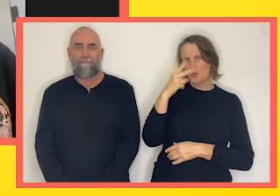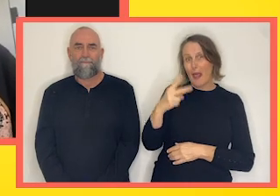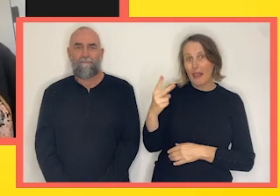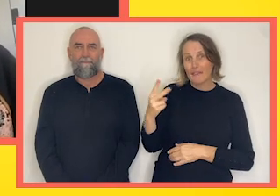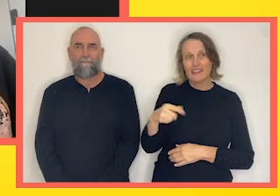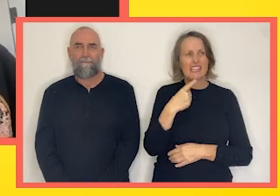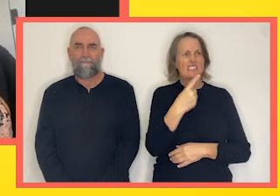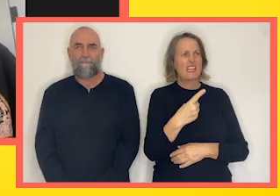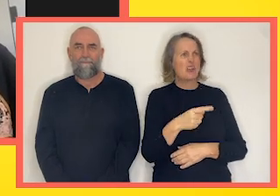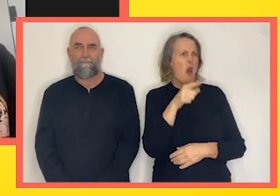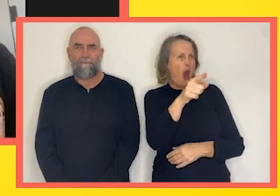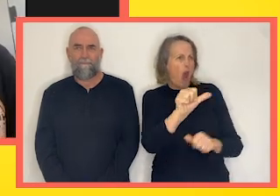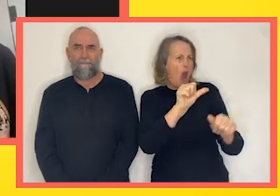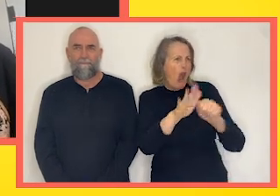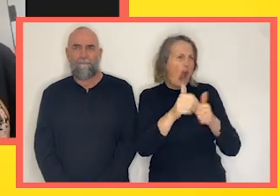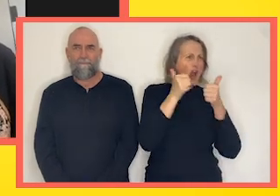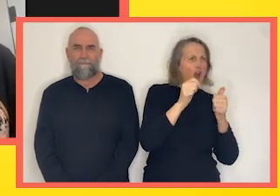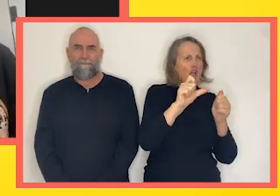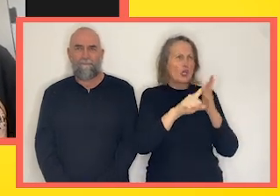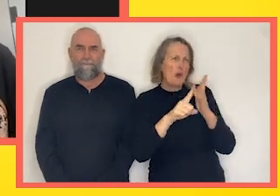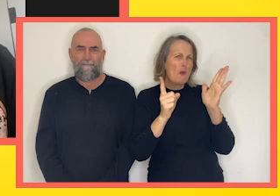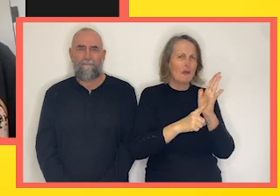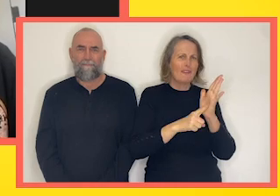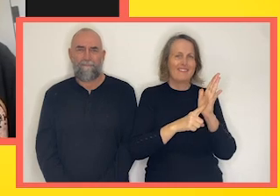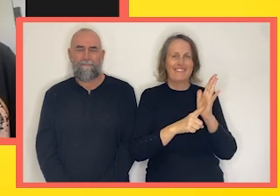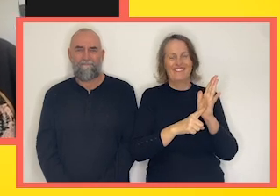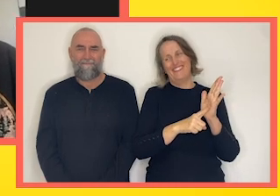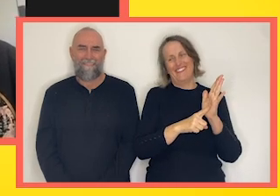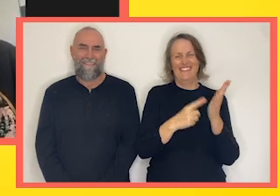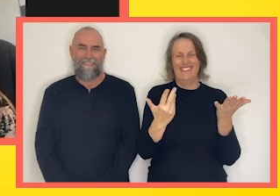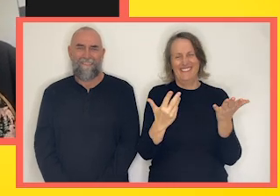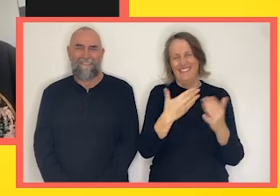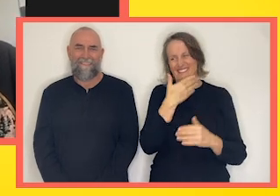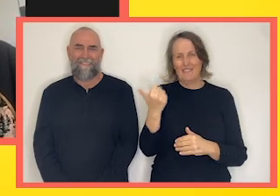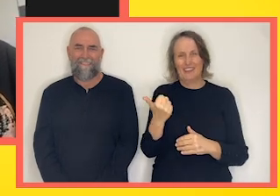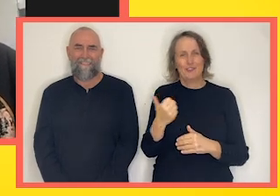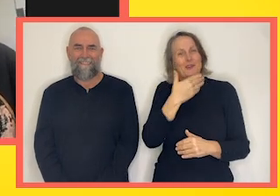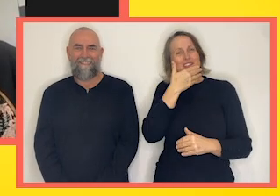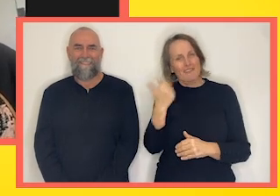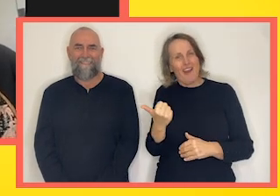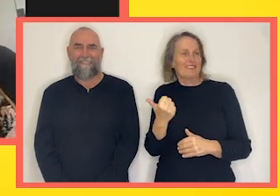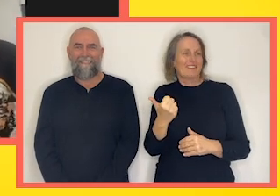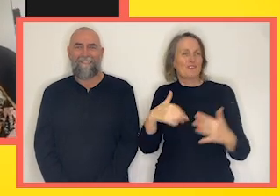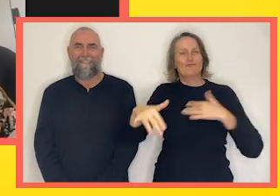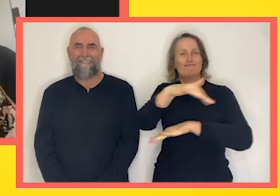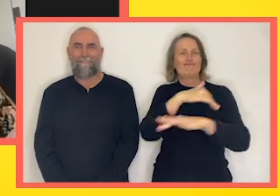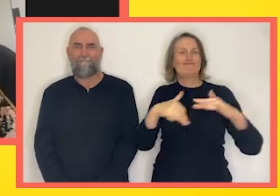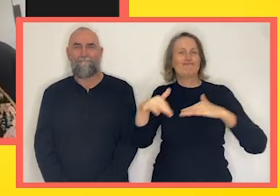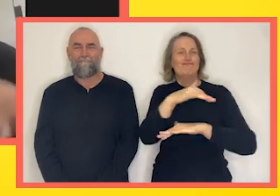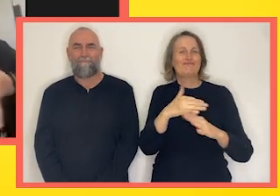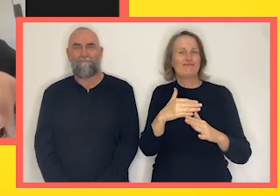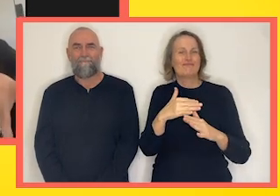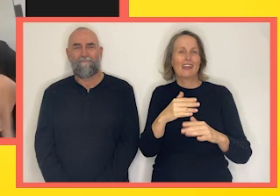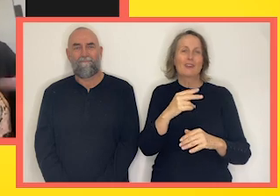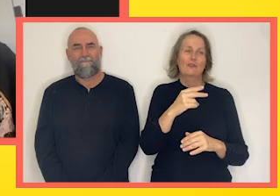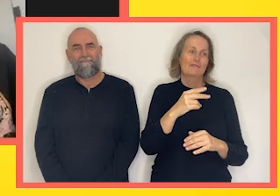12, and he said, "That was so cool," and he was so impressed. And it's just nice to bring